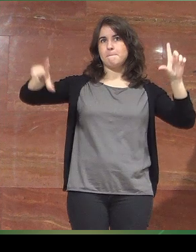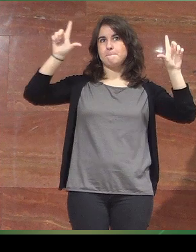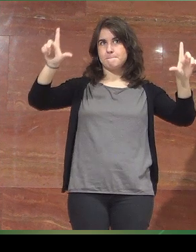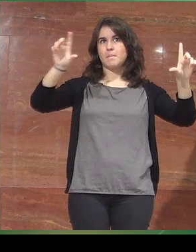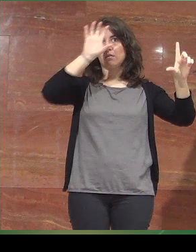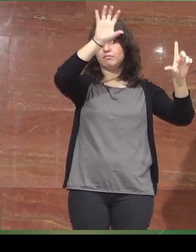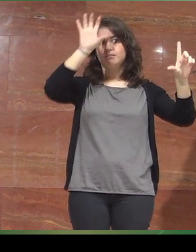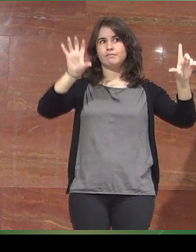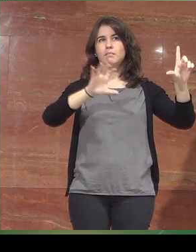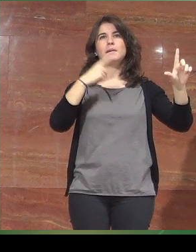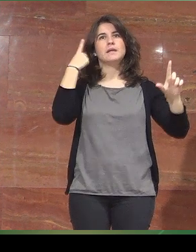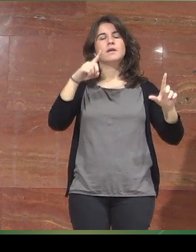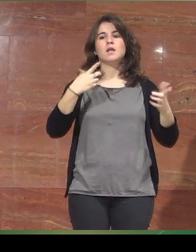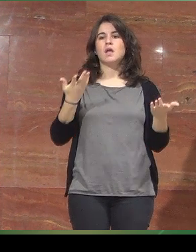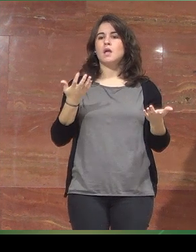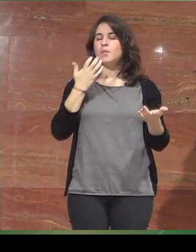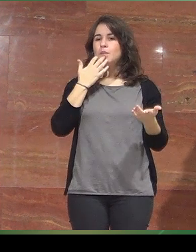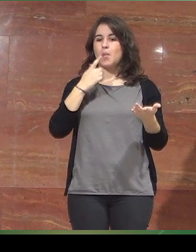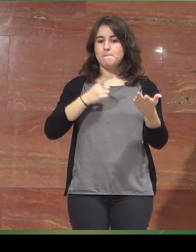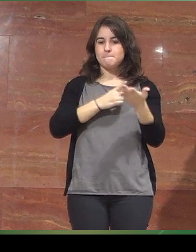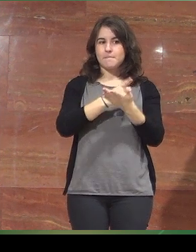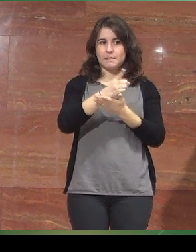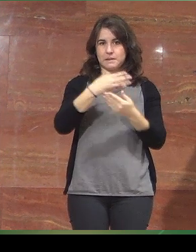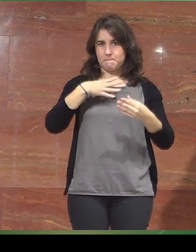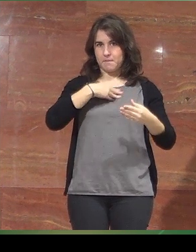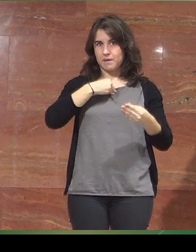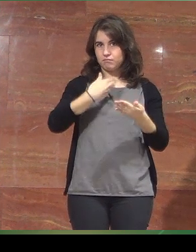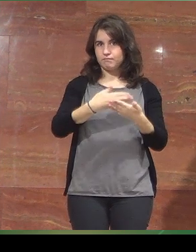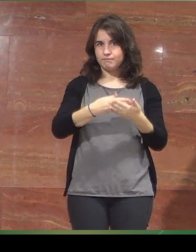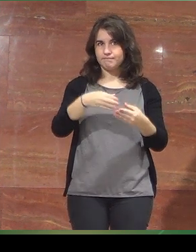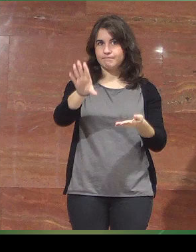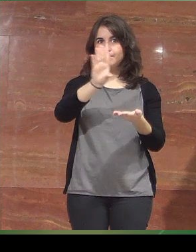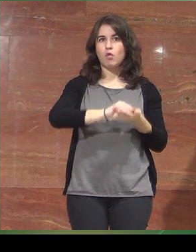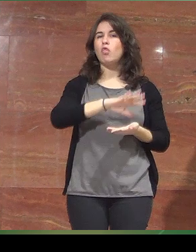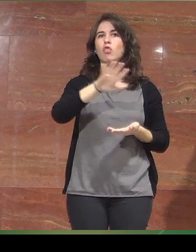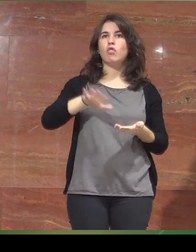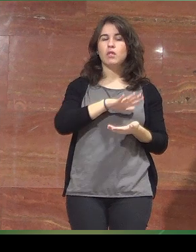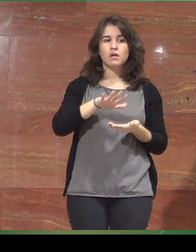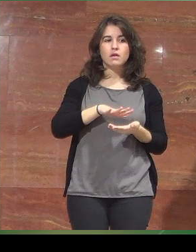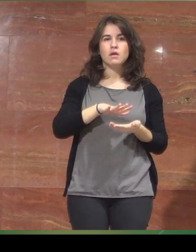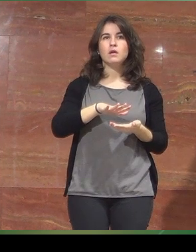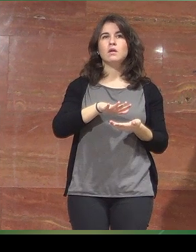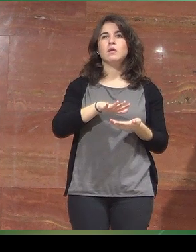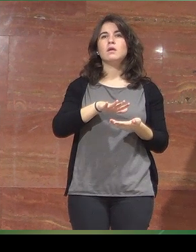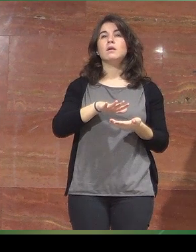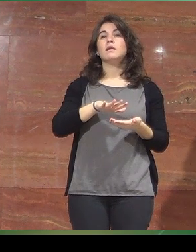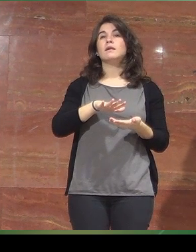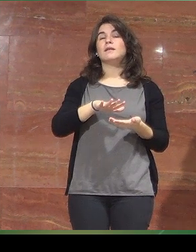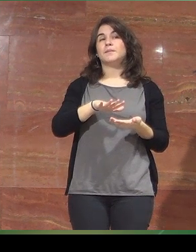that on every bus shelter there would be connected information, and that in every station there would be connected information.